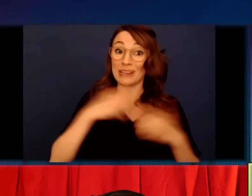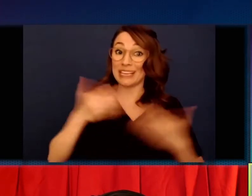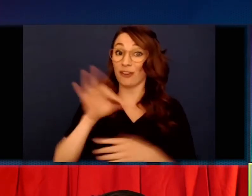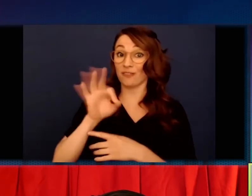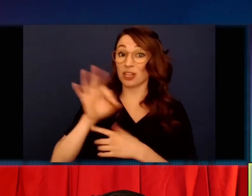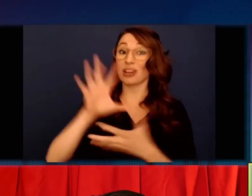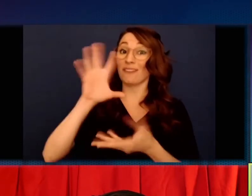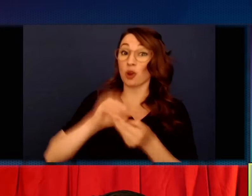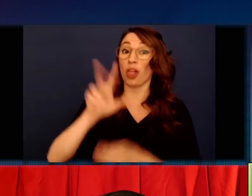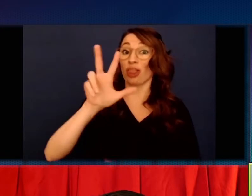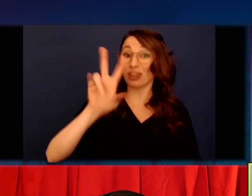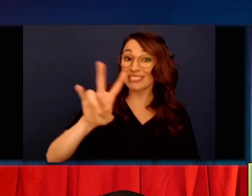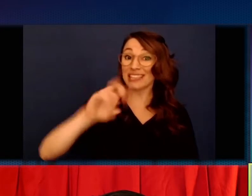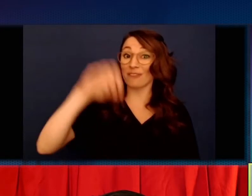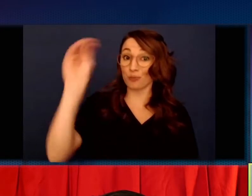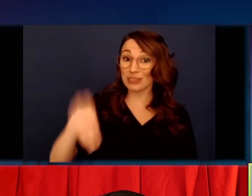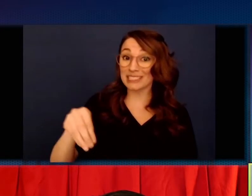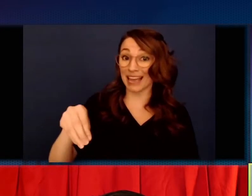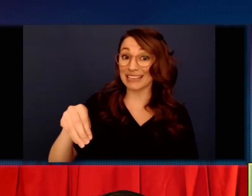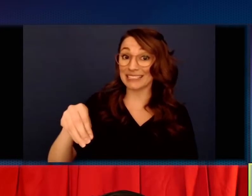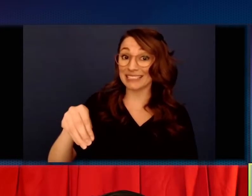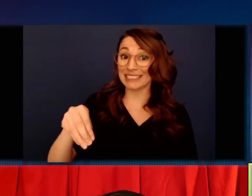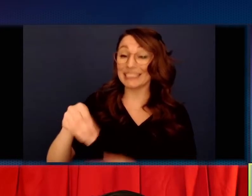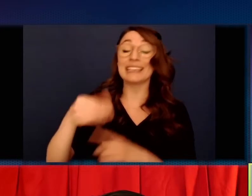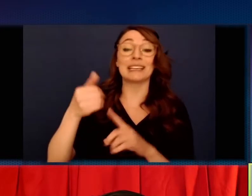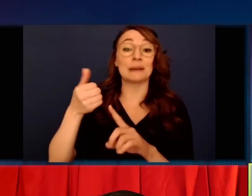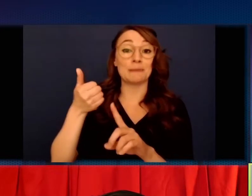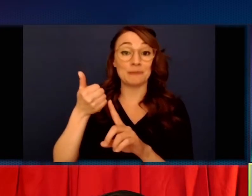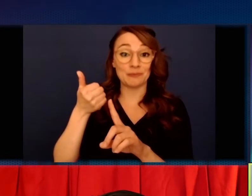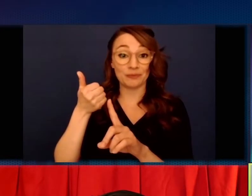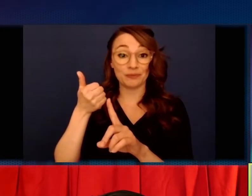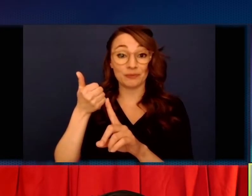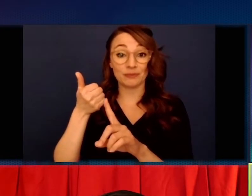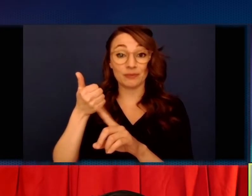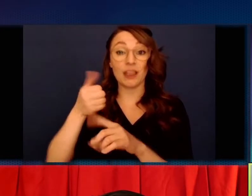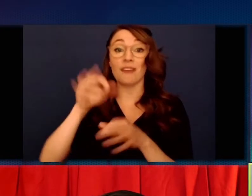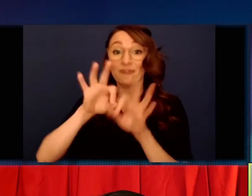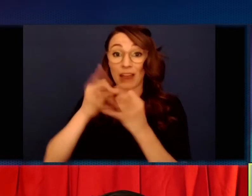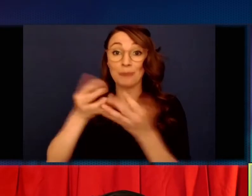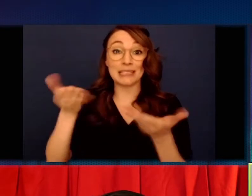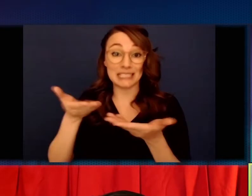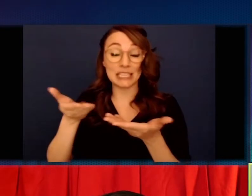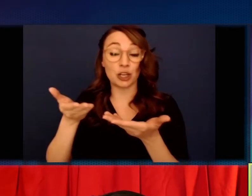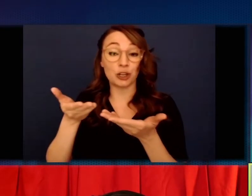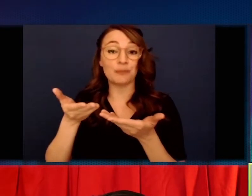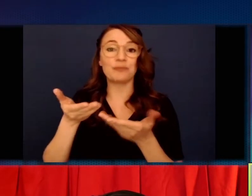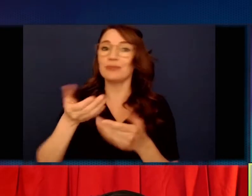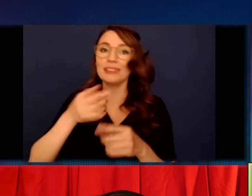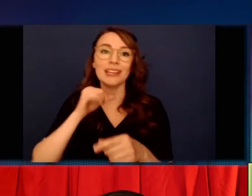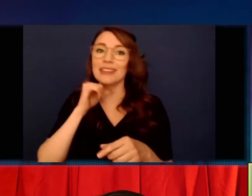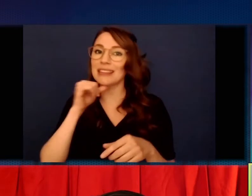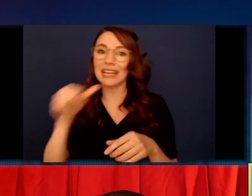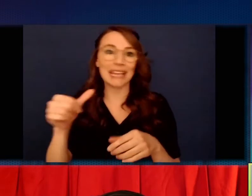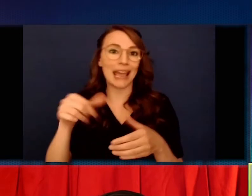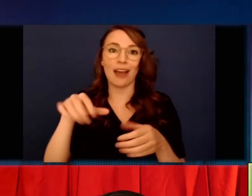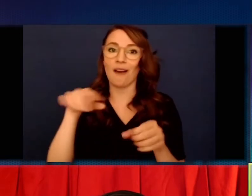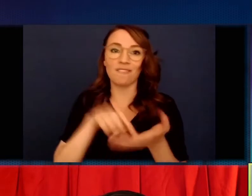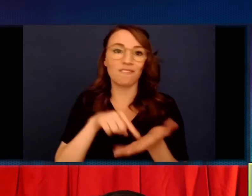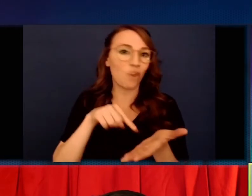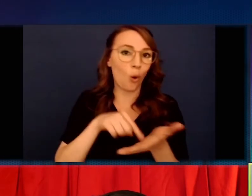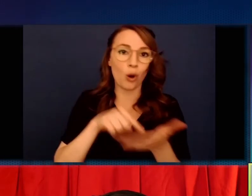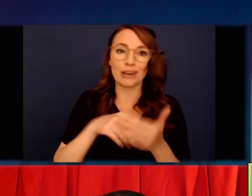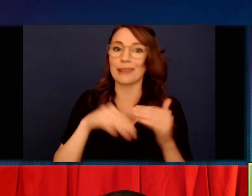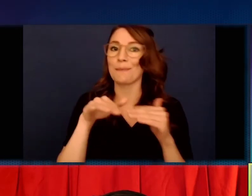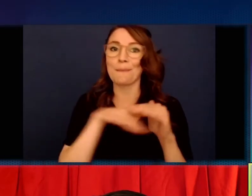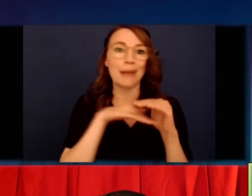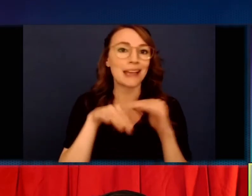37% of households in Frederick County are unable to afford a basic cost of living. Wow. And it's,